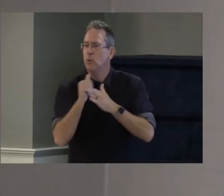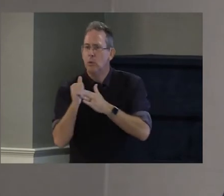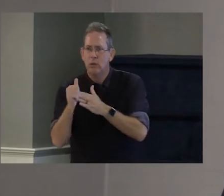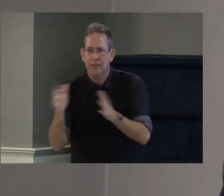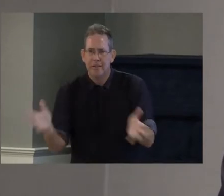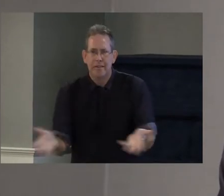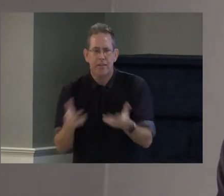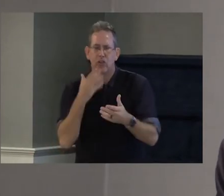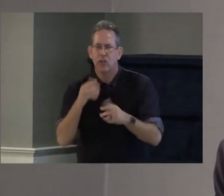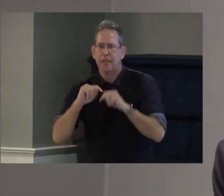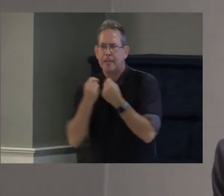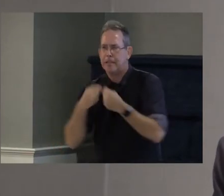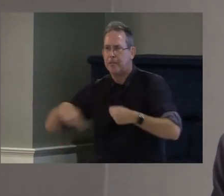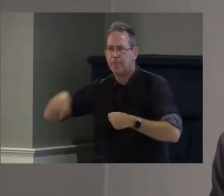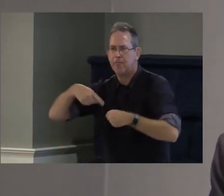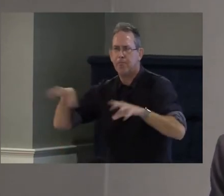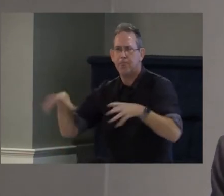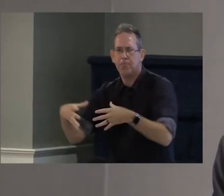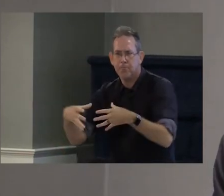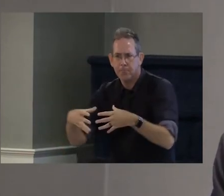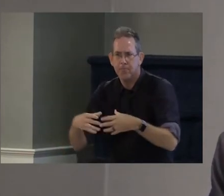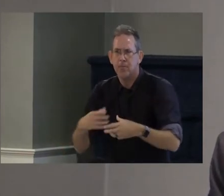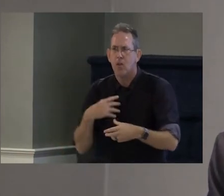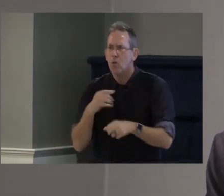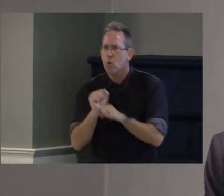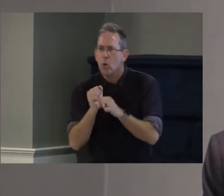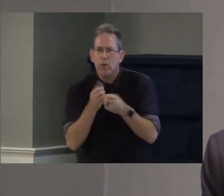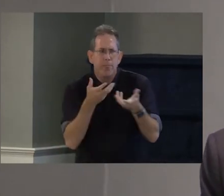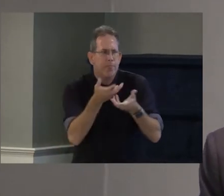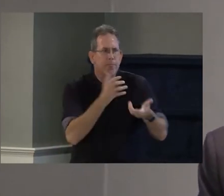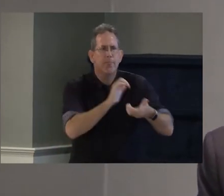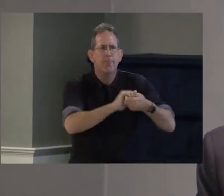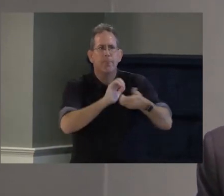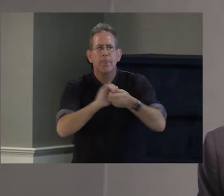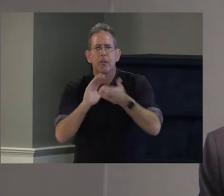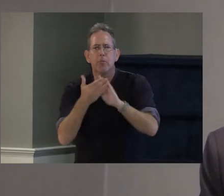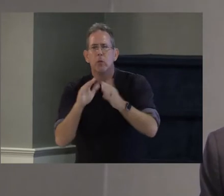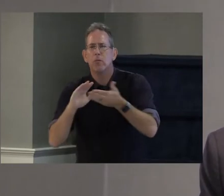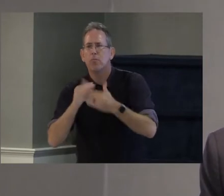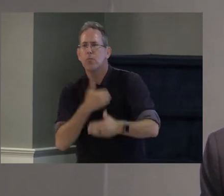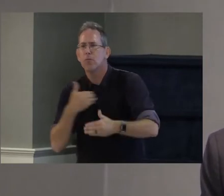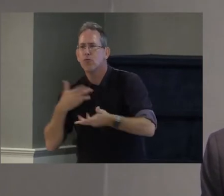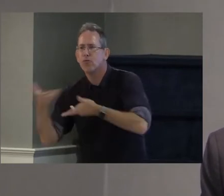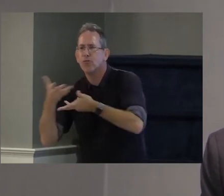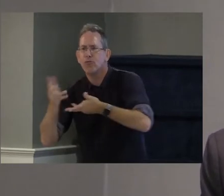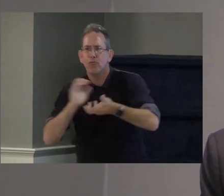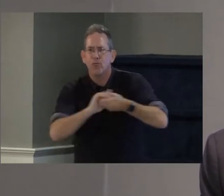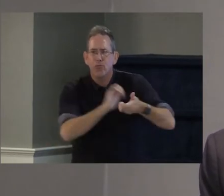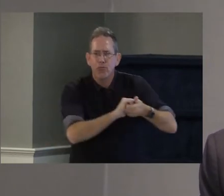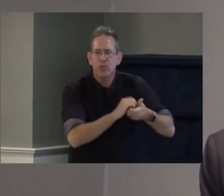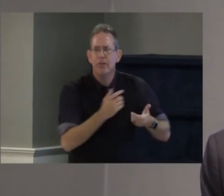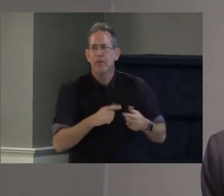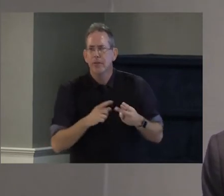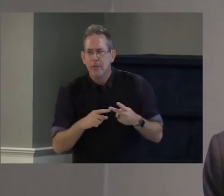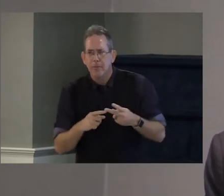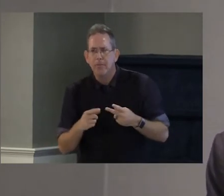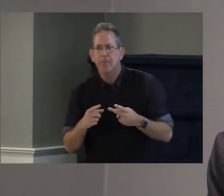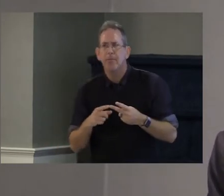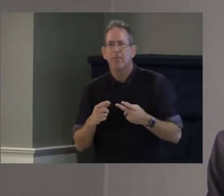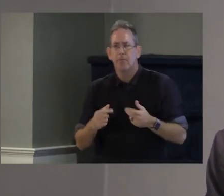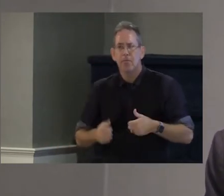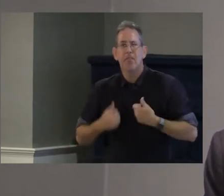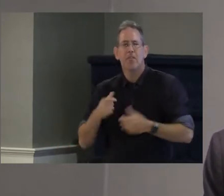alongside many valued community partners to achieve this aim. Monica resides in Plainfield with her husband, Jeremy,